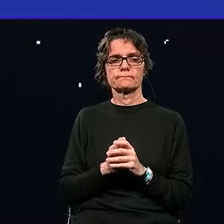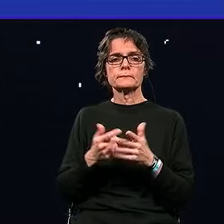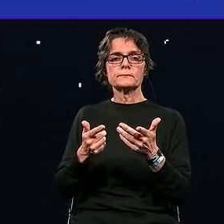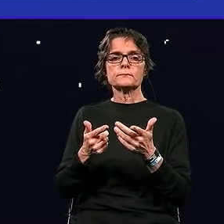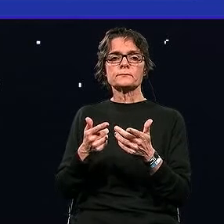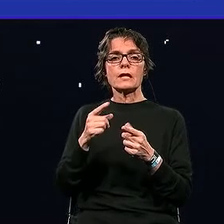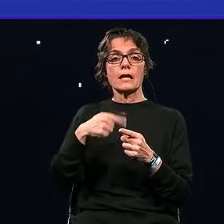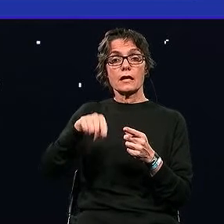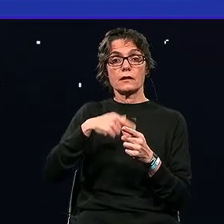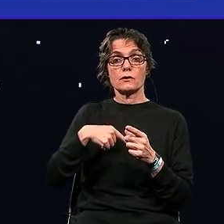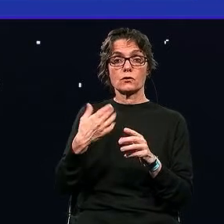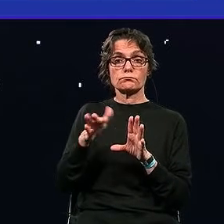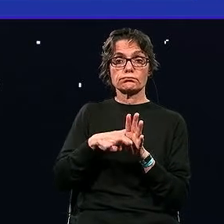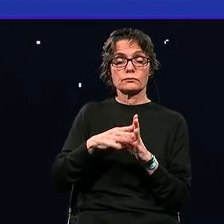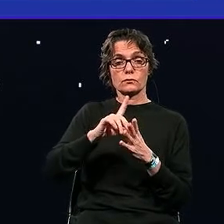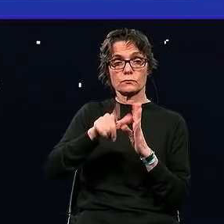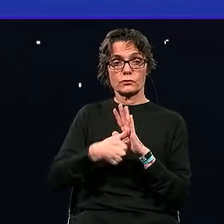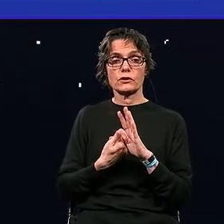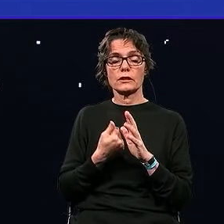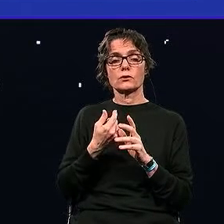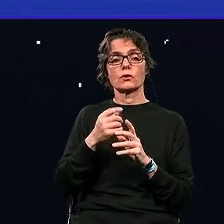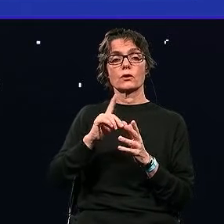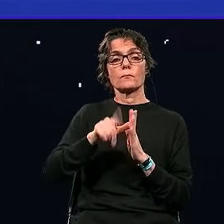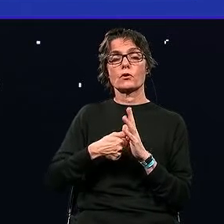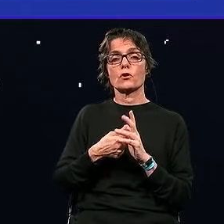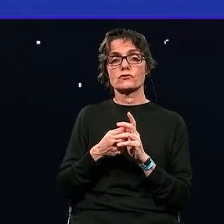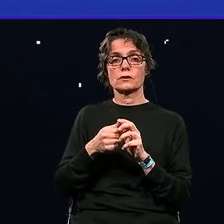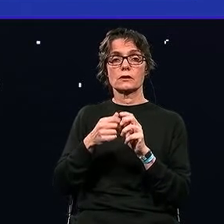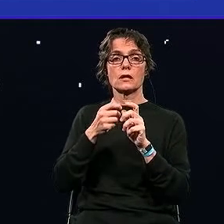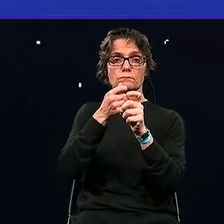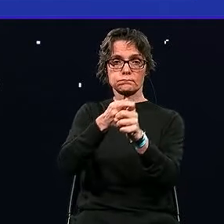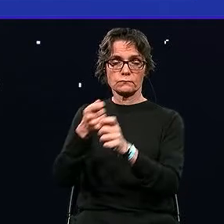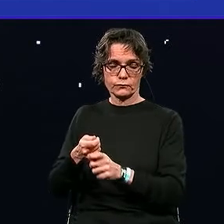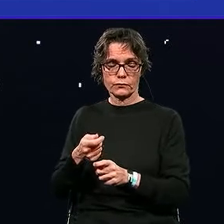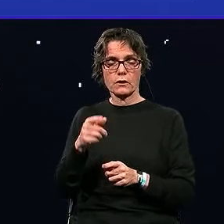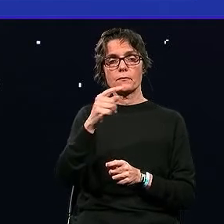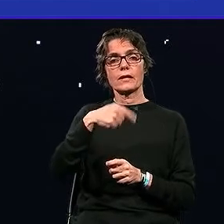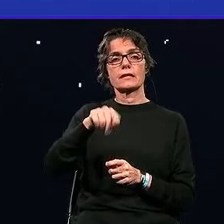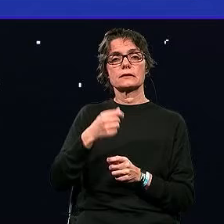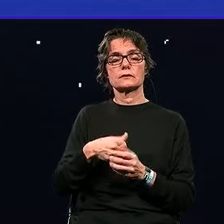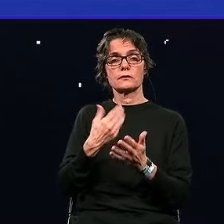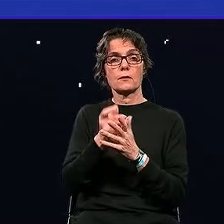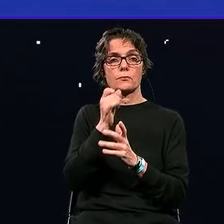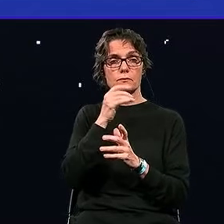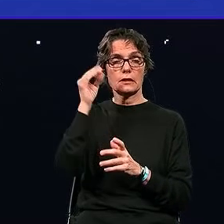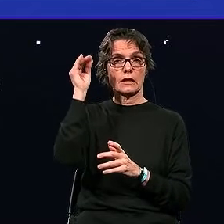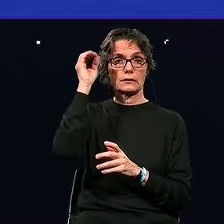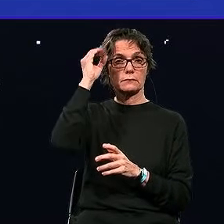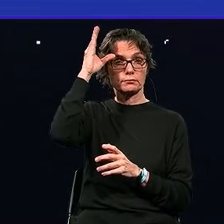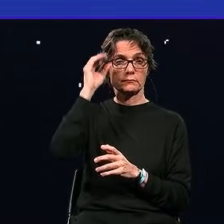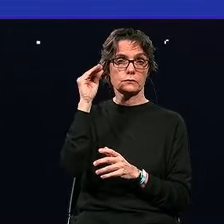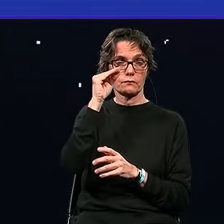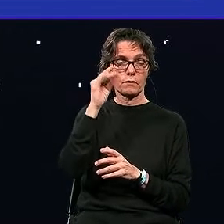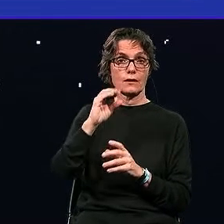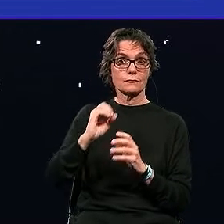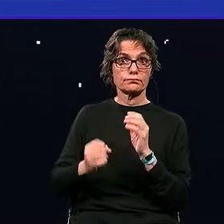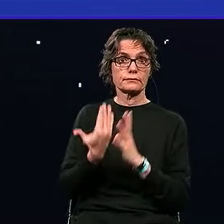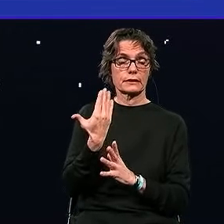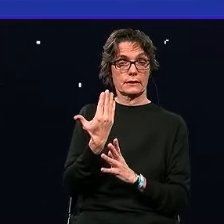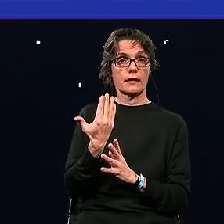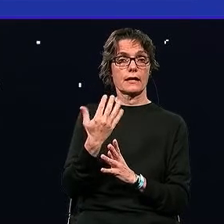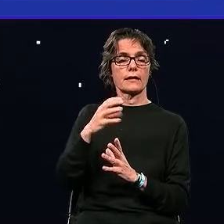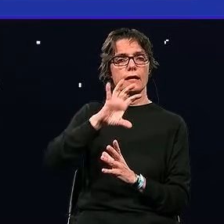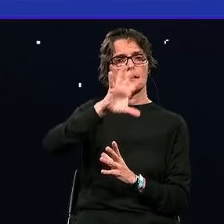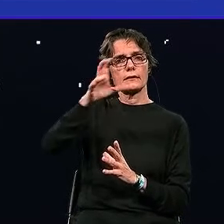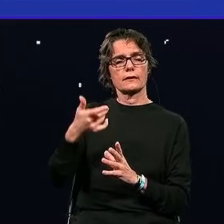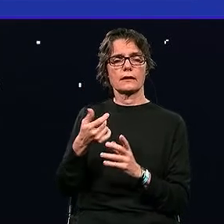has been involved in a project called Project Farm. That project actually provides intelligent farming data for rural farmers in countries